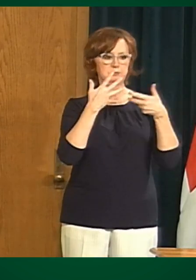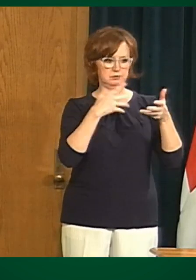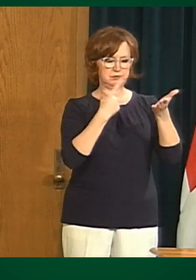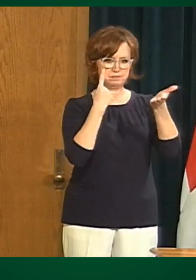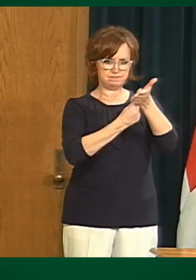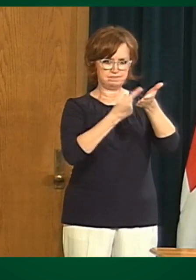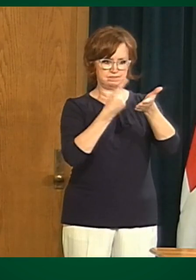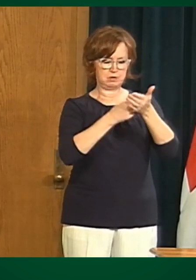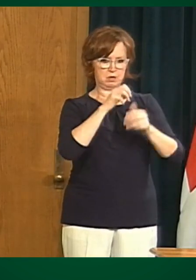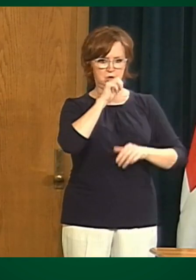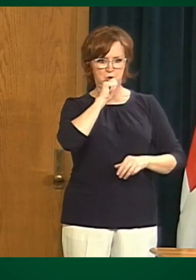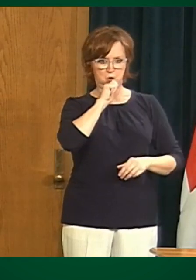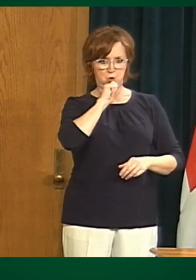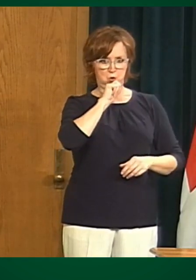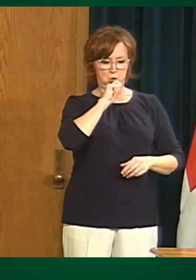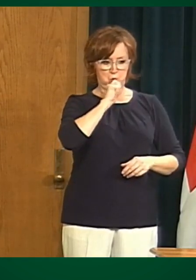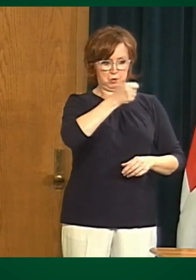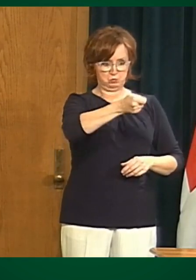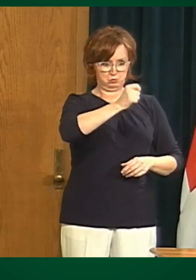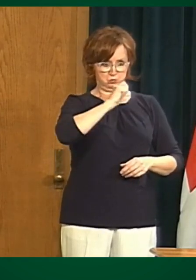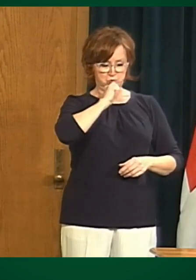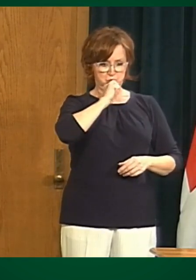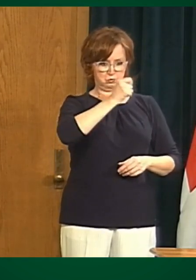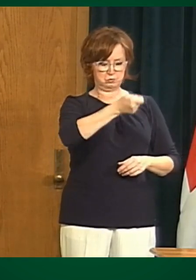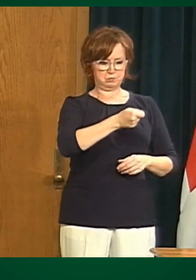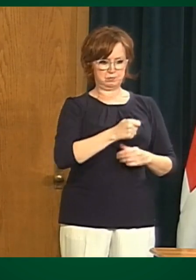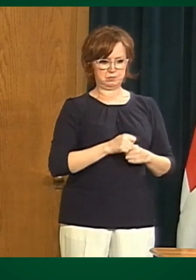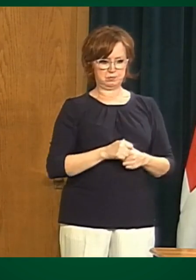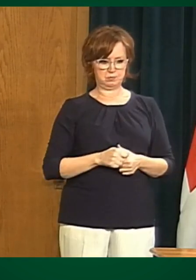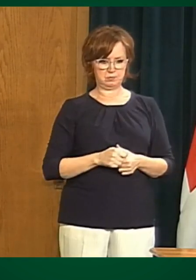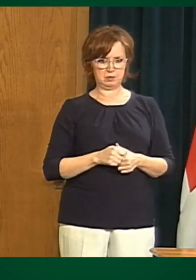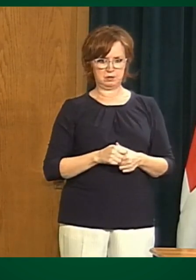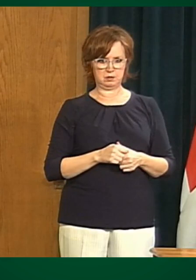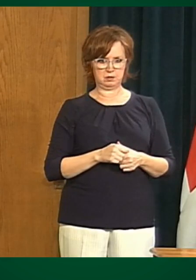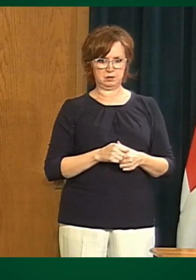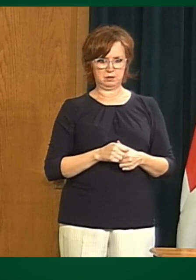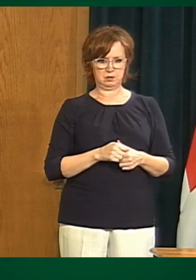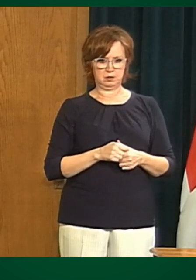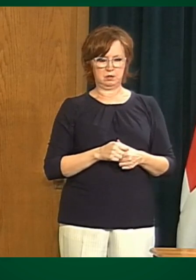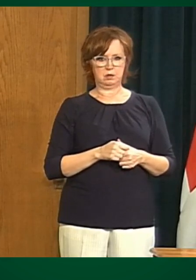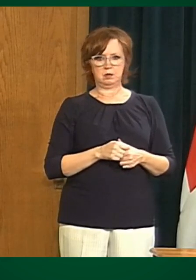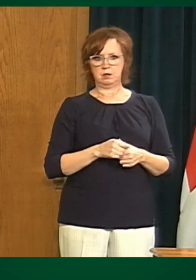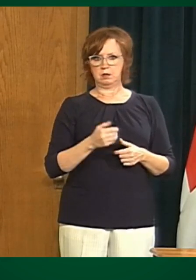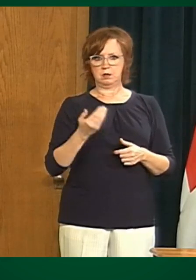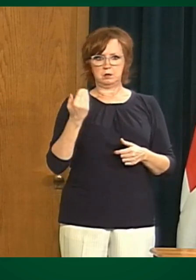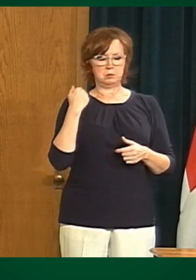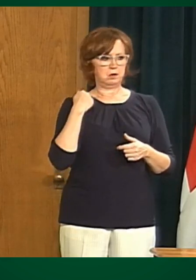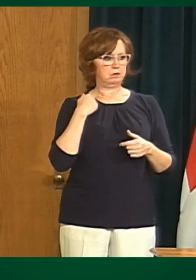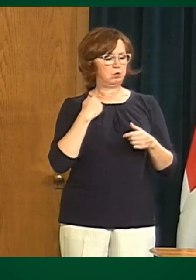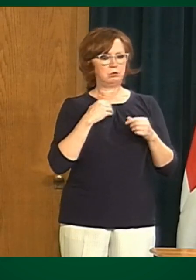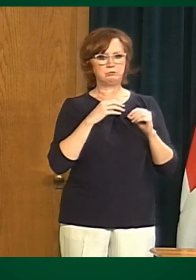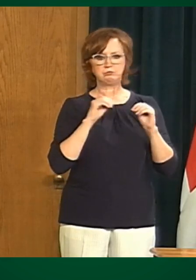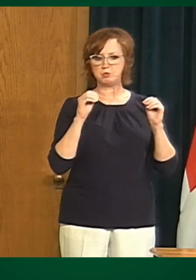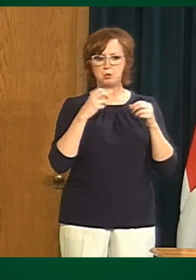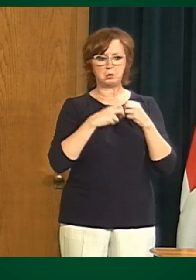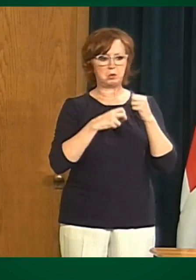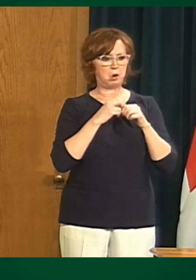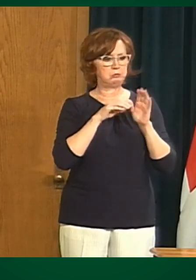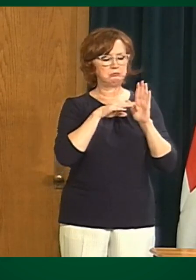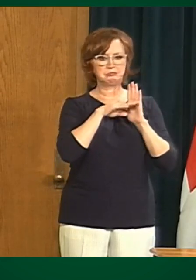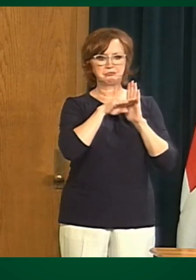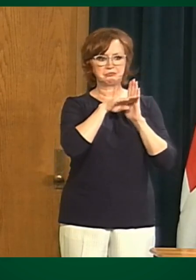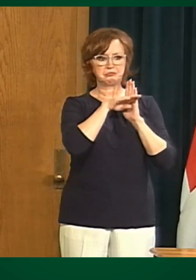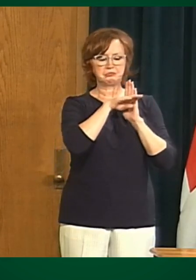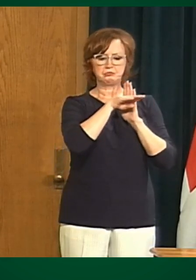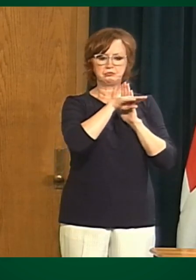it is not to say that it is only now that the problem has been identified. It is not to say that it